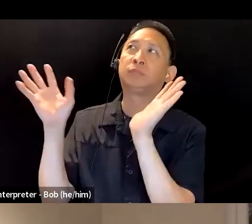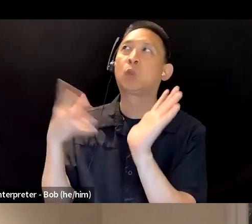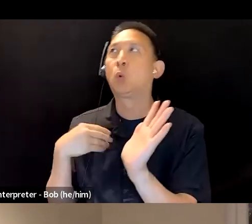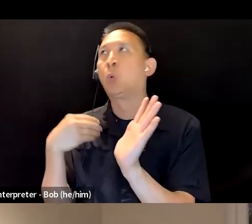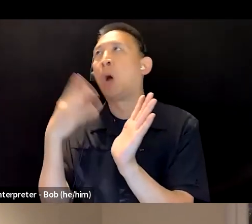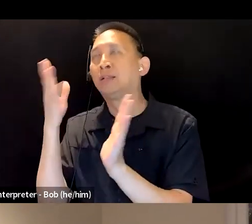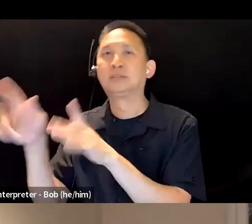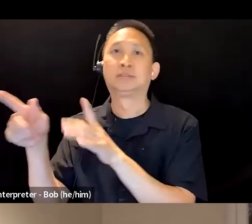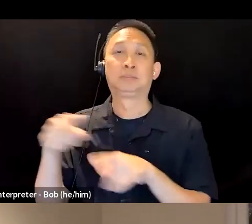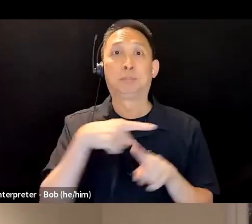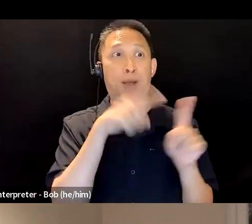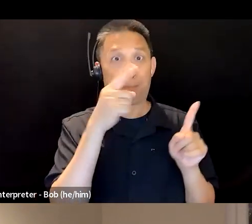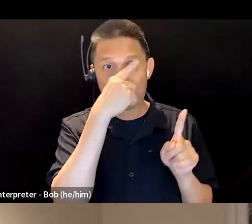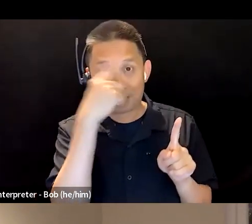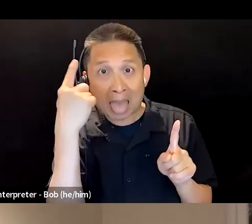racialized